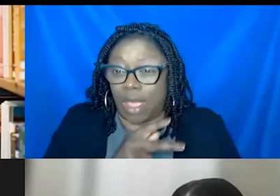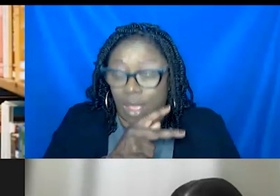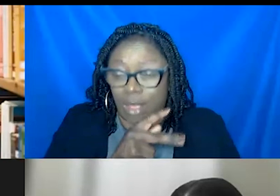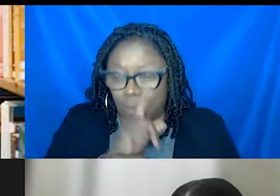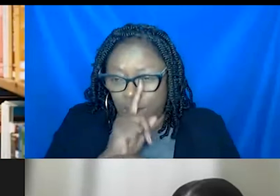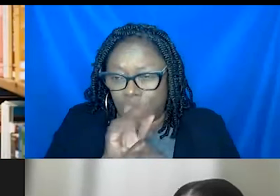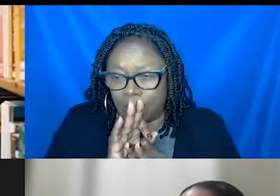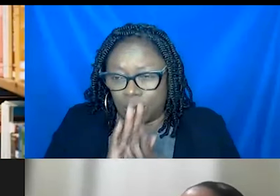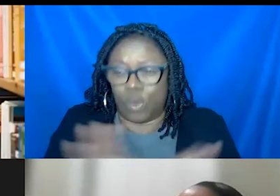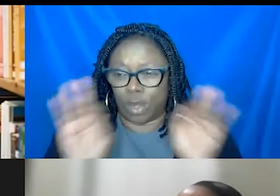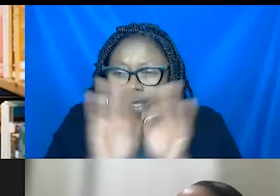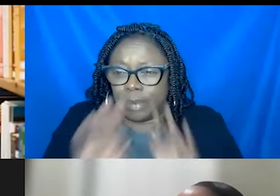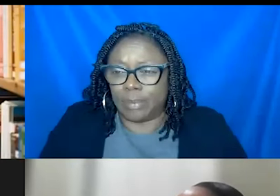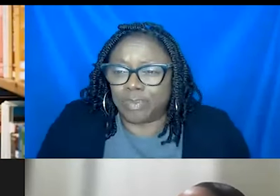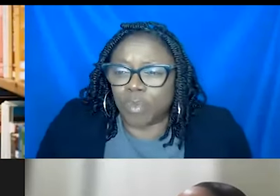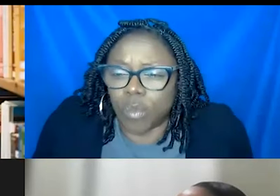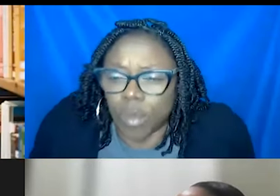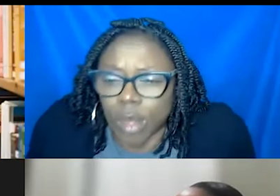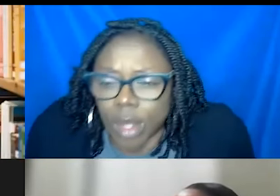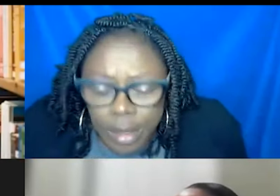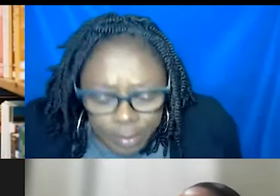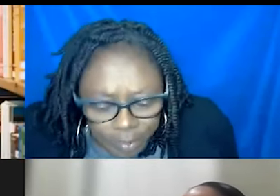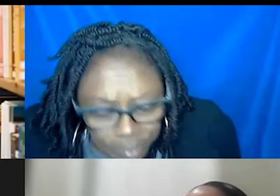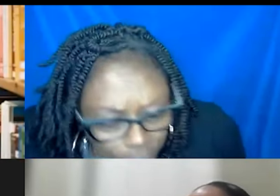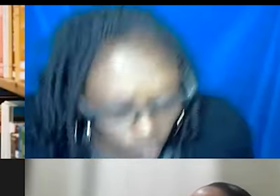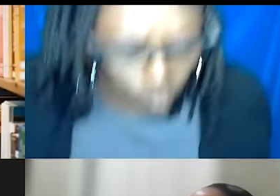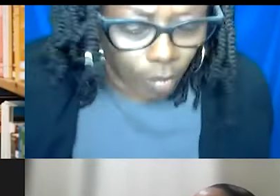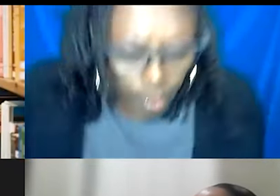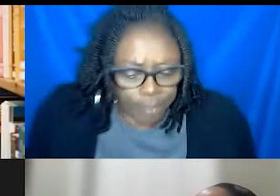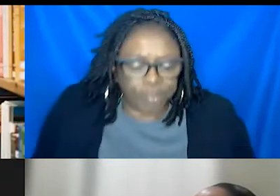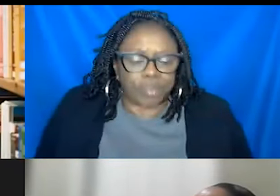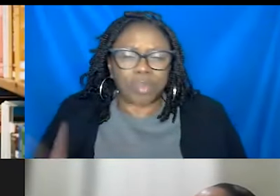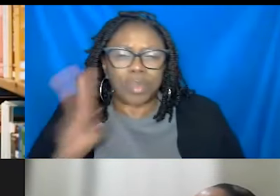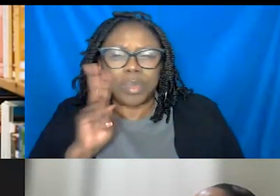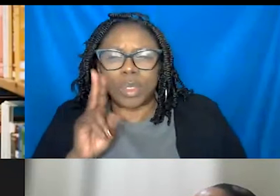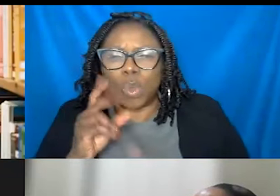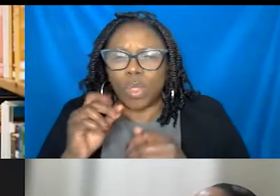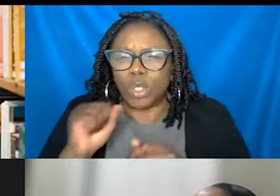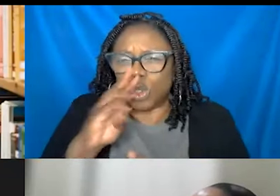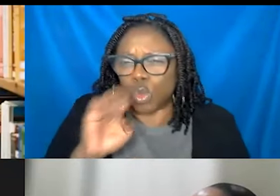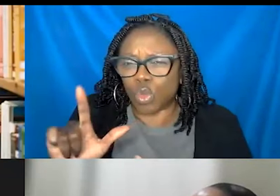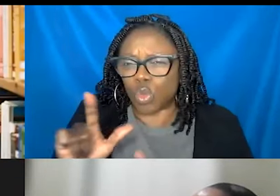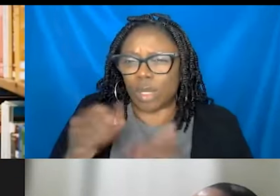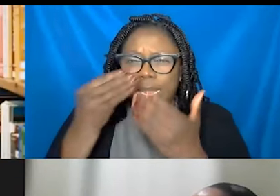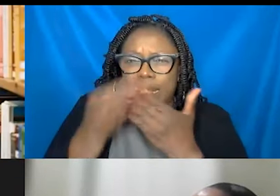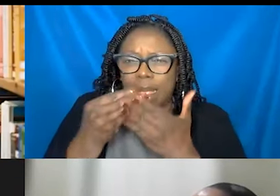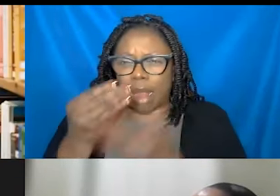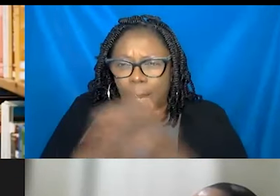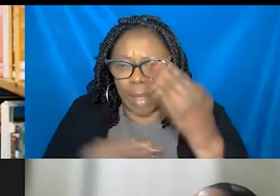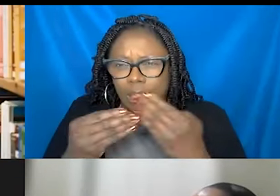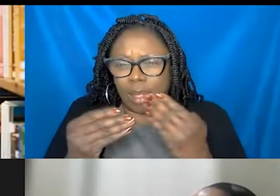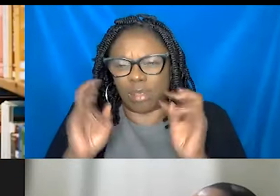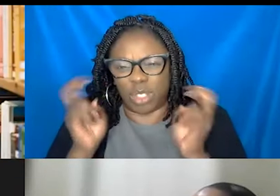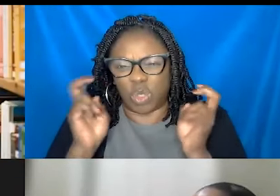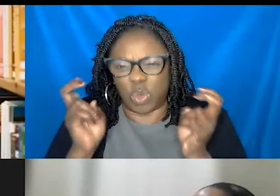the social and economic issues that may affect some people's ability to